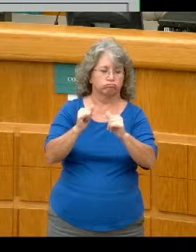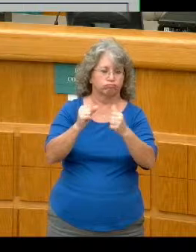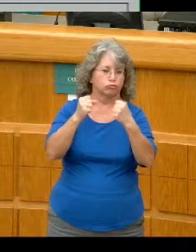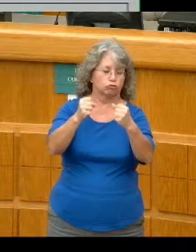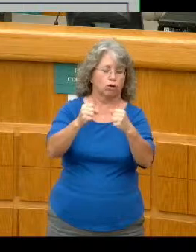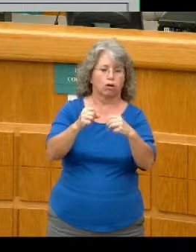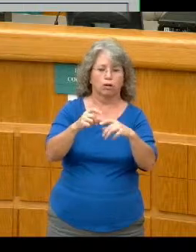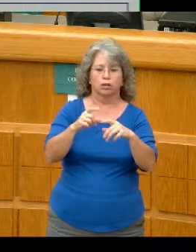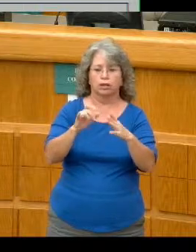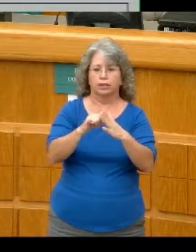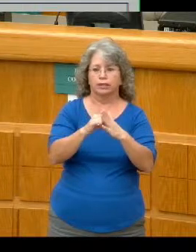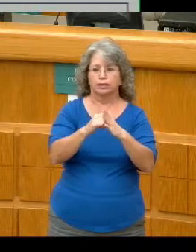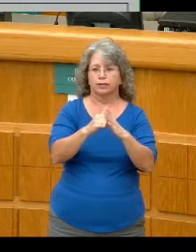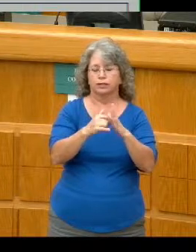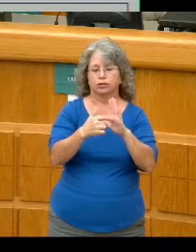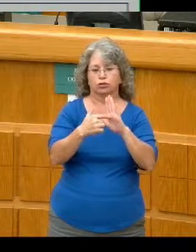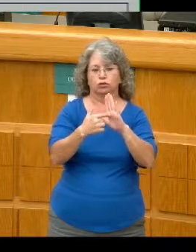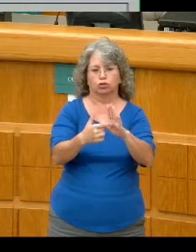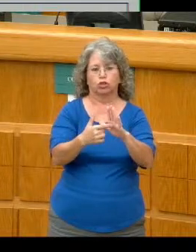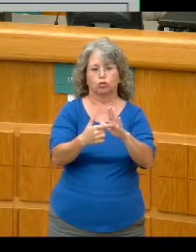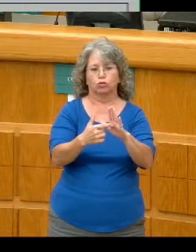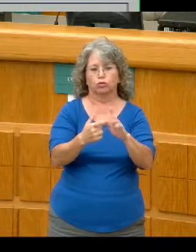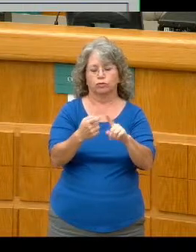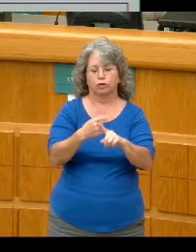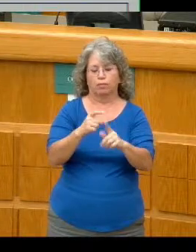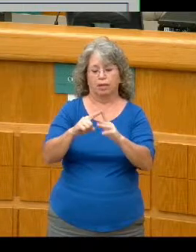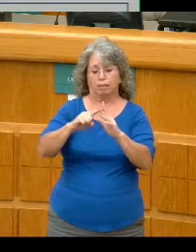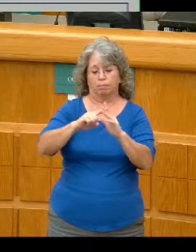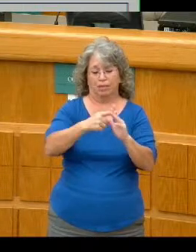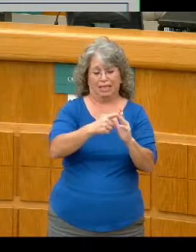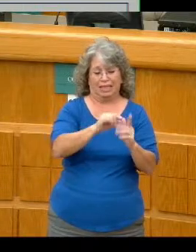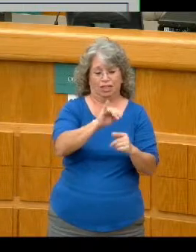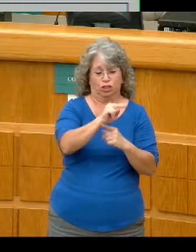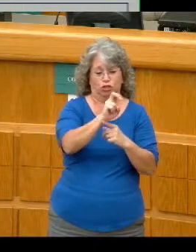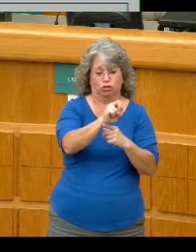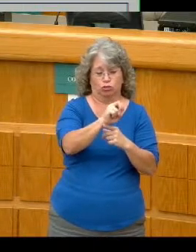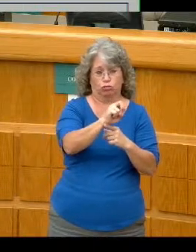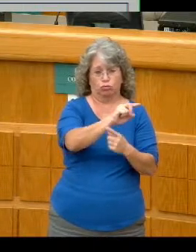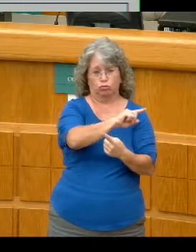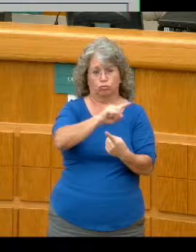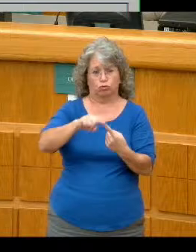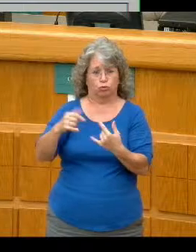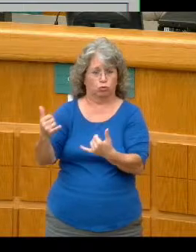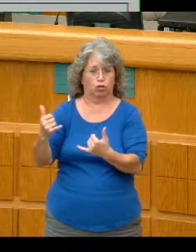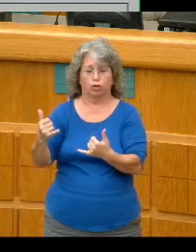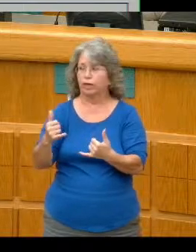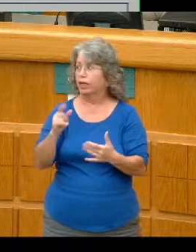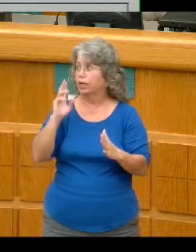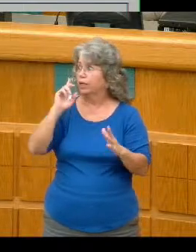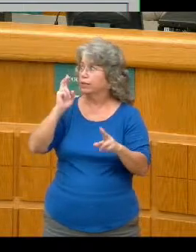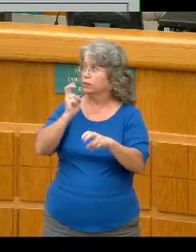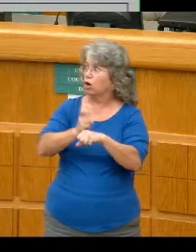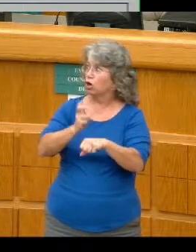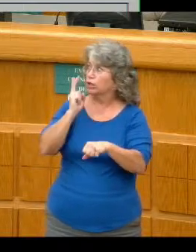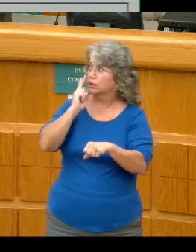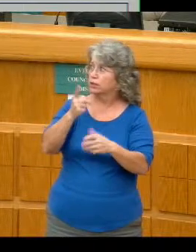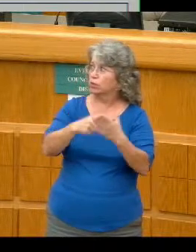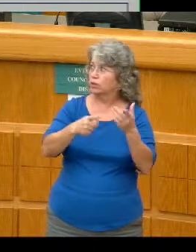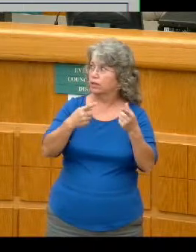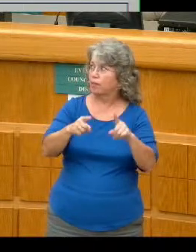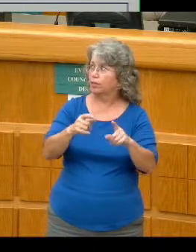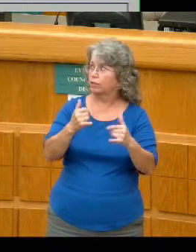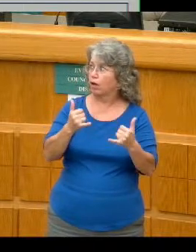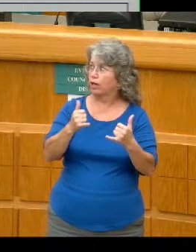at the beginning of the current outbreak, which was at the beginning of June, and then goes through the present day. Now it's hard to see what's happening